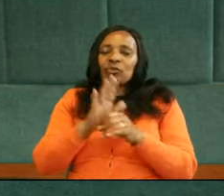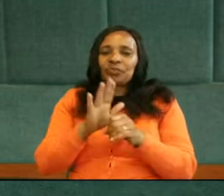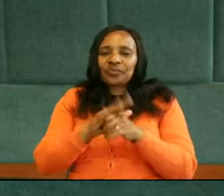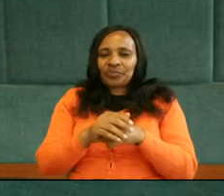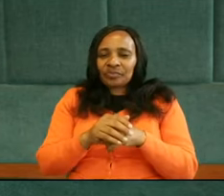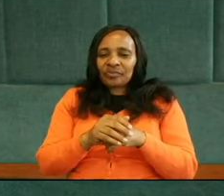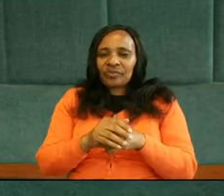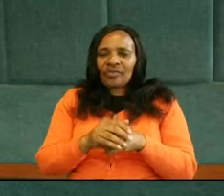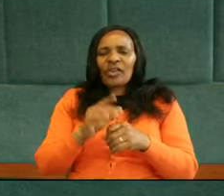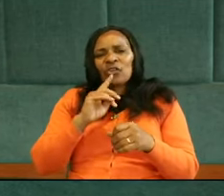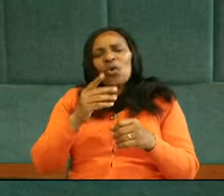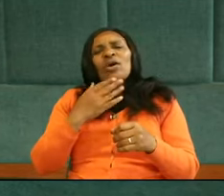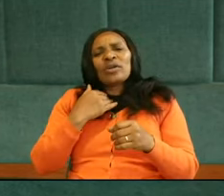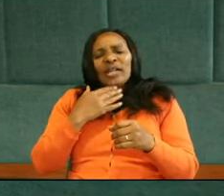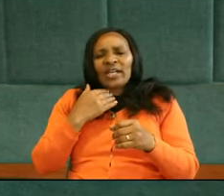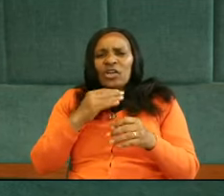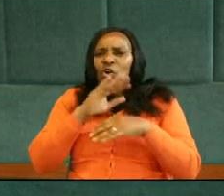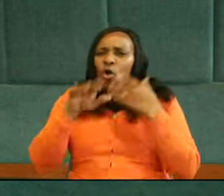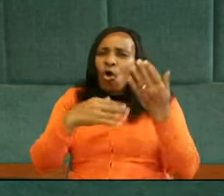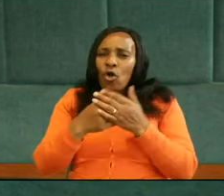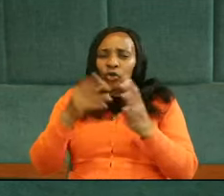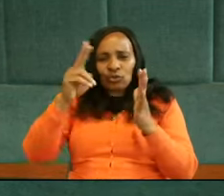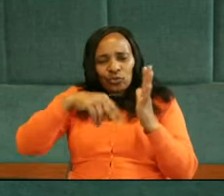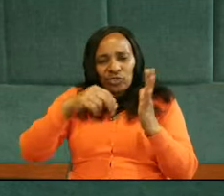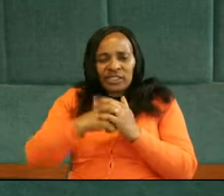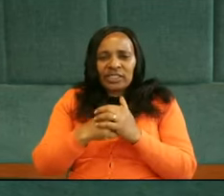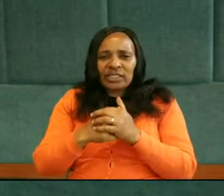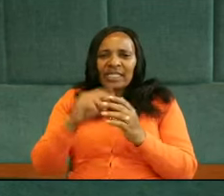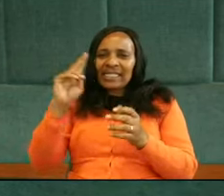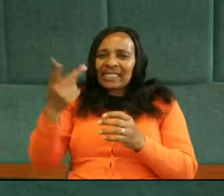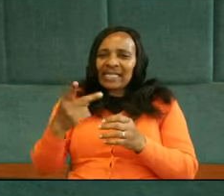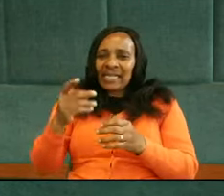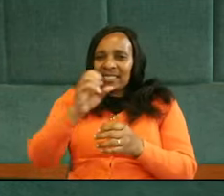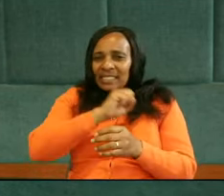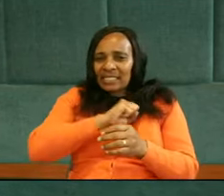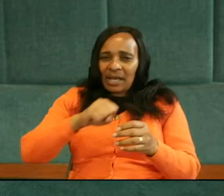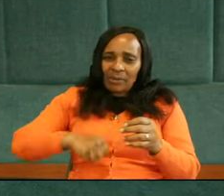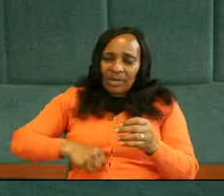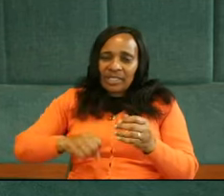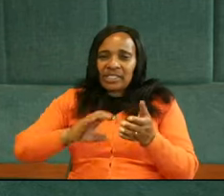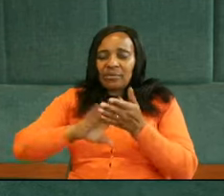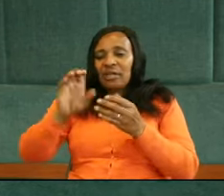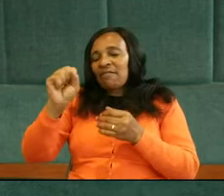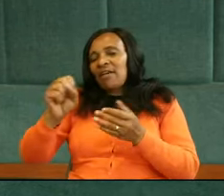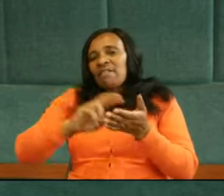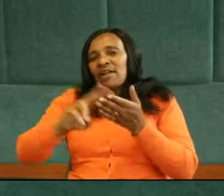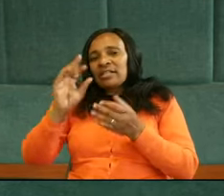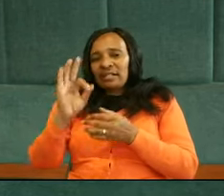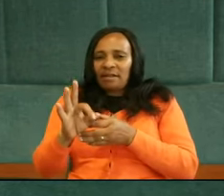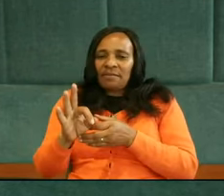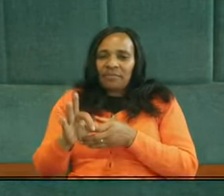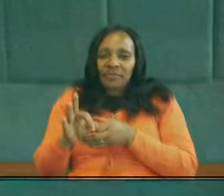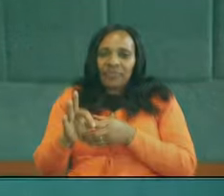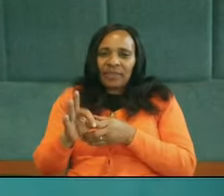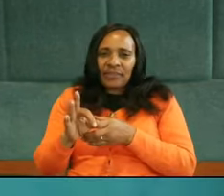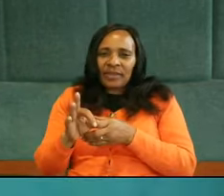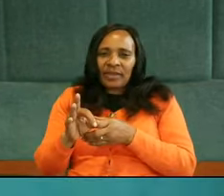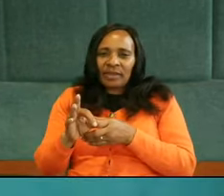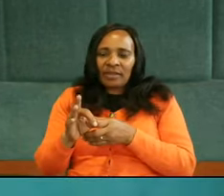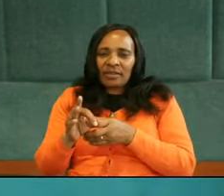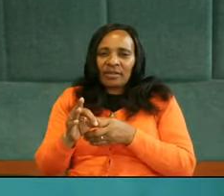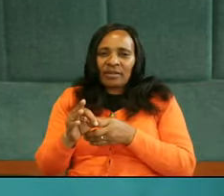Jonan. And so I'd like us all to read 2 Samuel 5 and verse 3. Mm-hmm. That's 2 Samuel 5 and